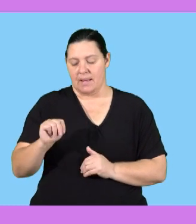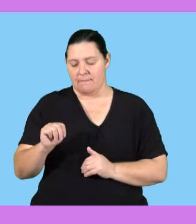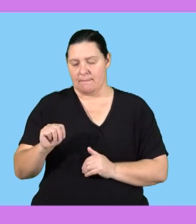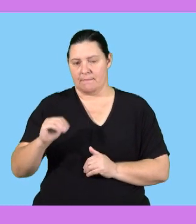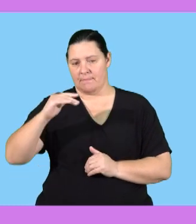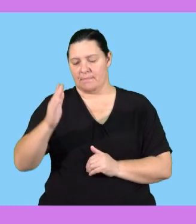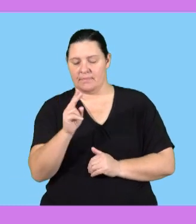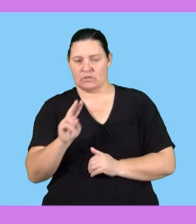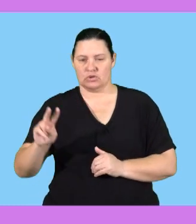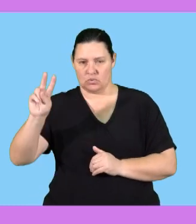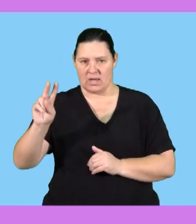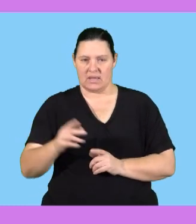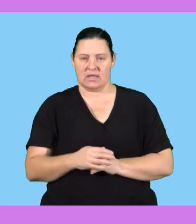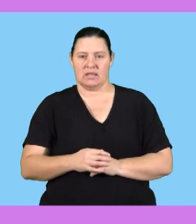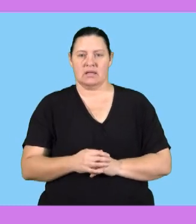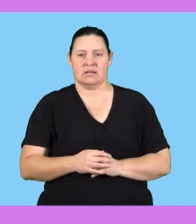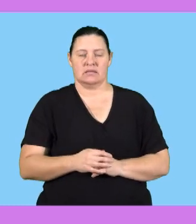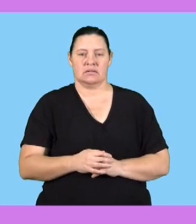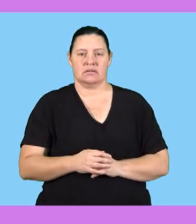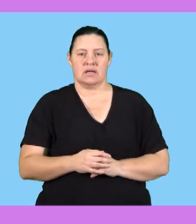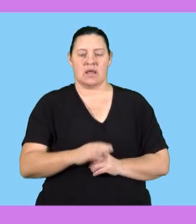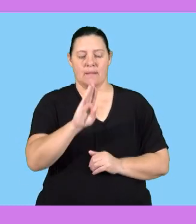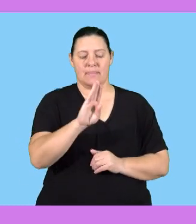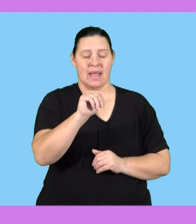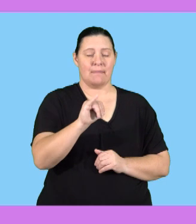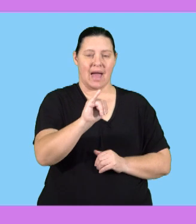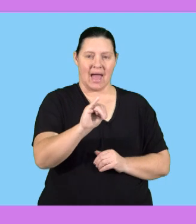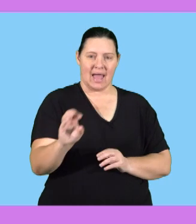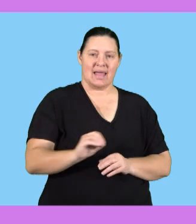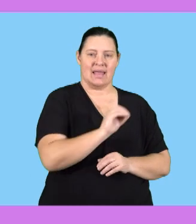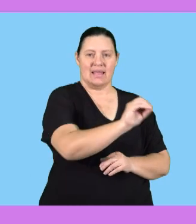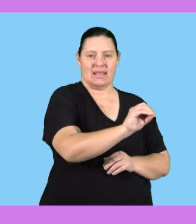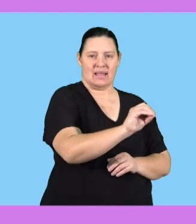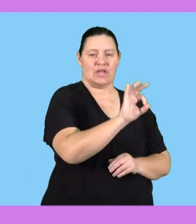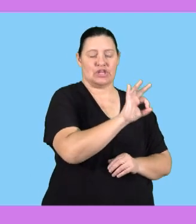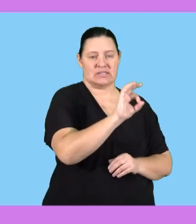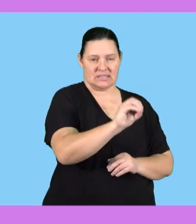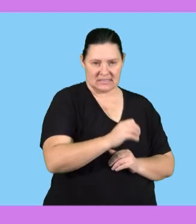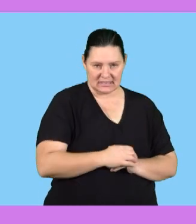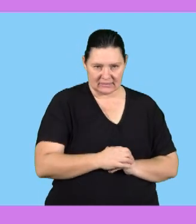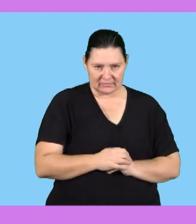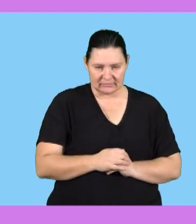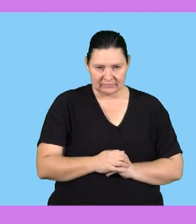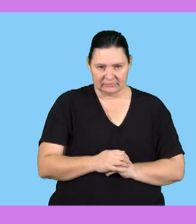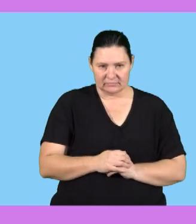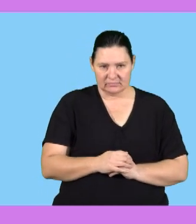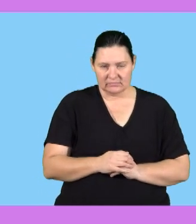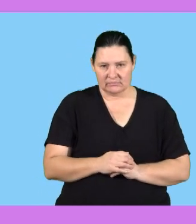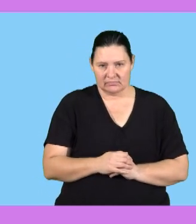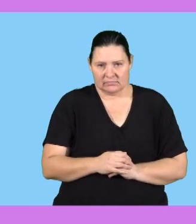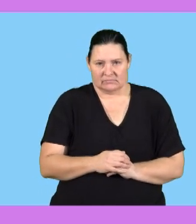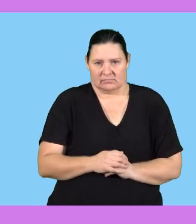1,55 meters. And remember to square that value. But now, what is important this time around?